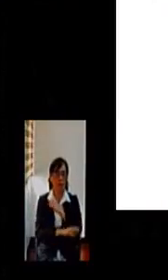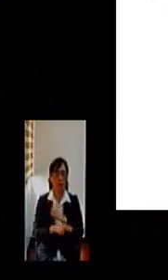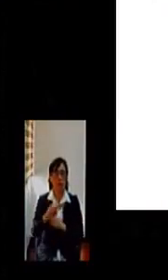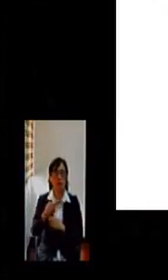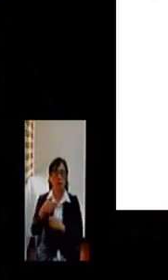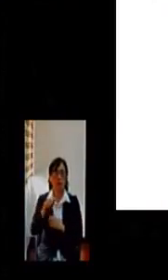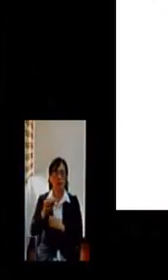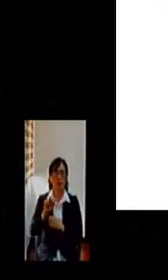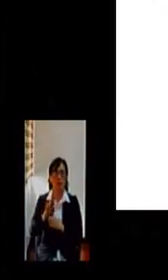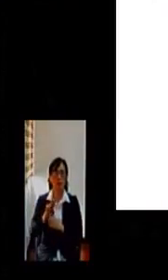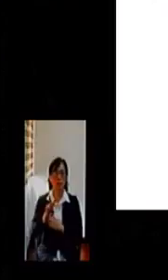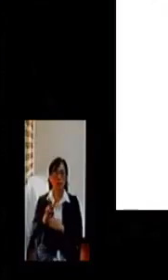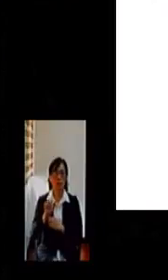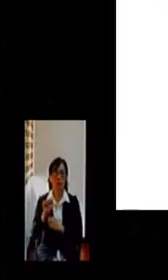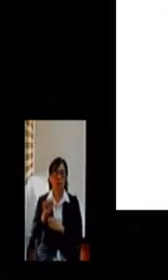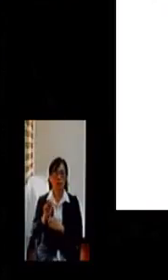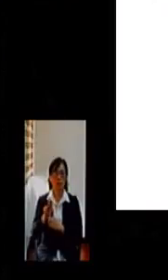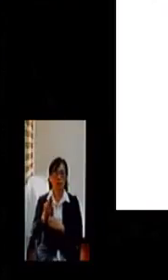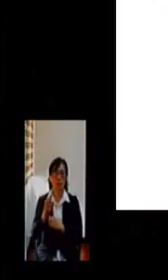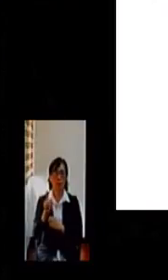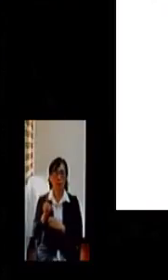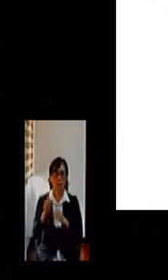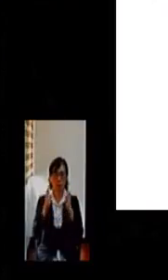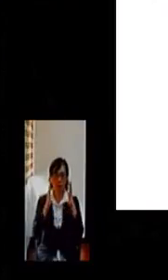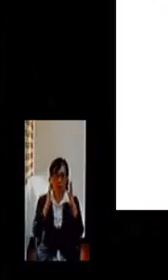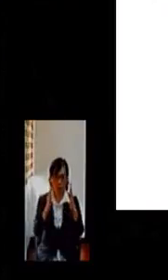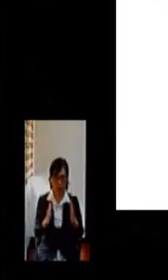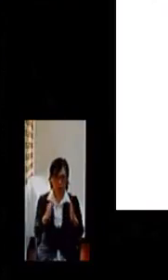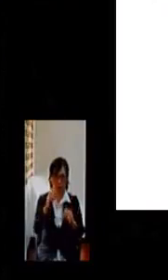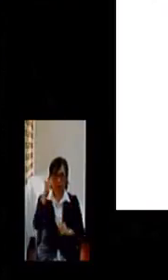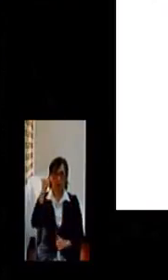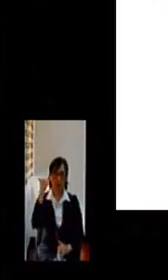greater concentrations of biodiversity than others.